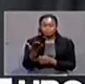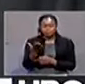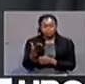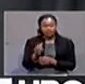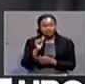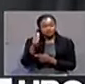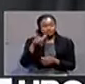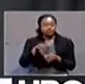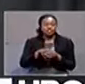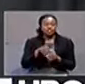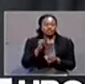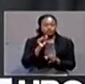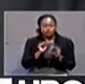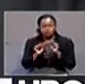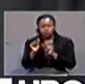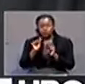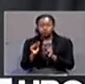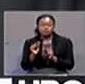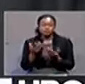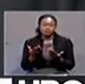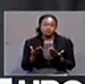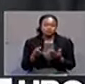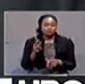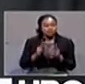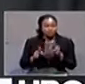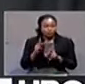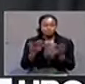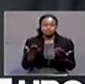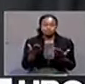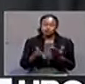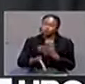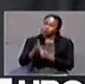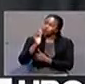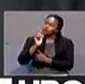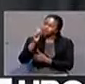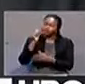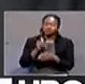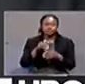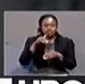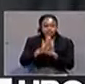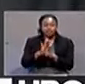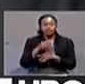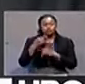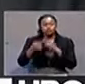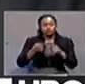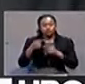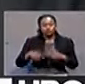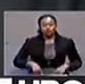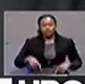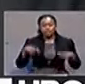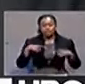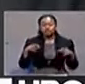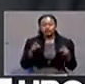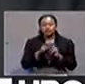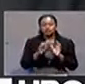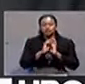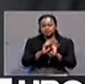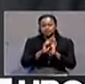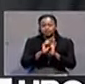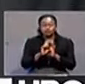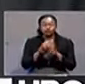one of the few that God has sent probably to live as an example for us.